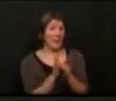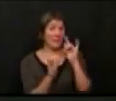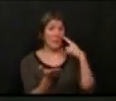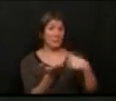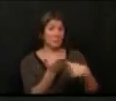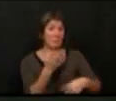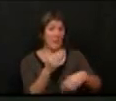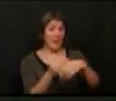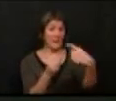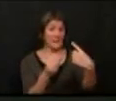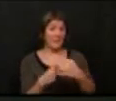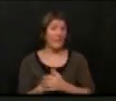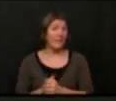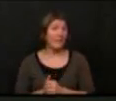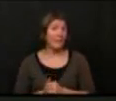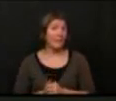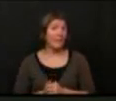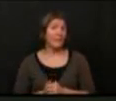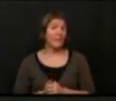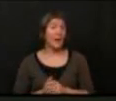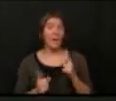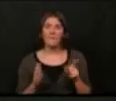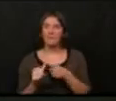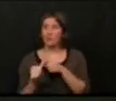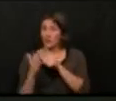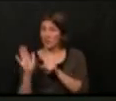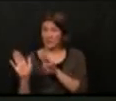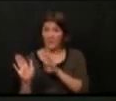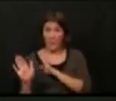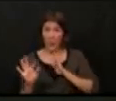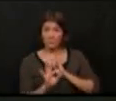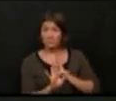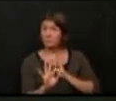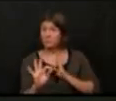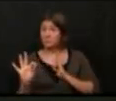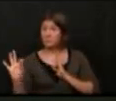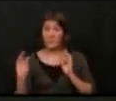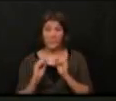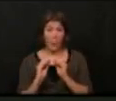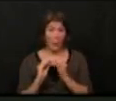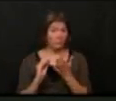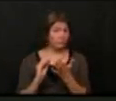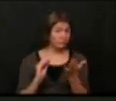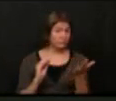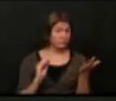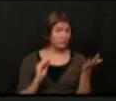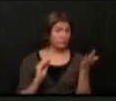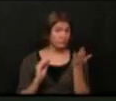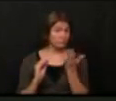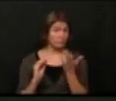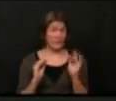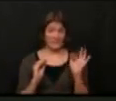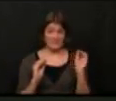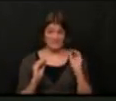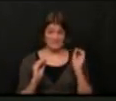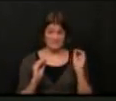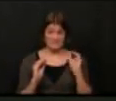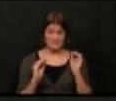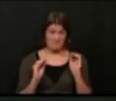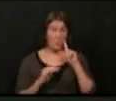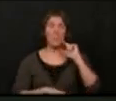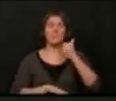up. Okay. I just want to make sure the board's happy. Right. Is there anything else that the board wants to see before we set the first working